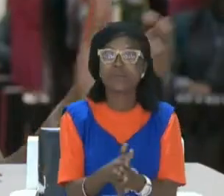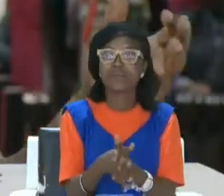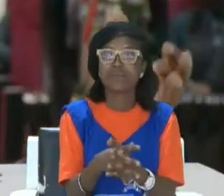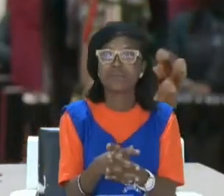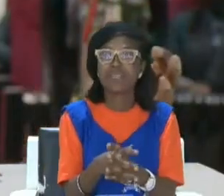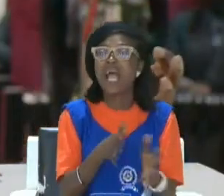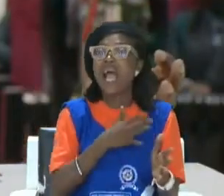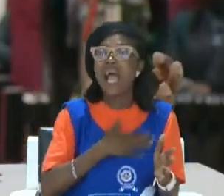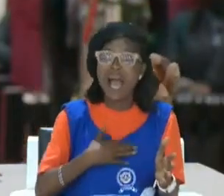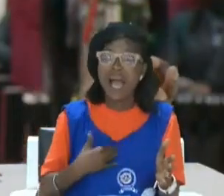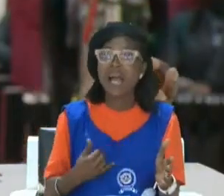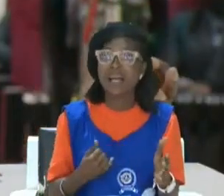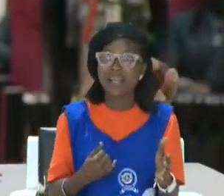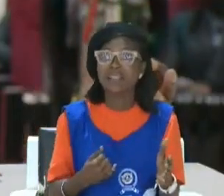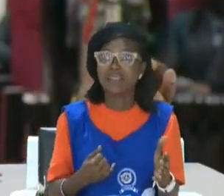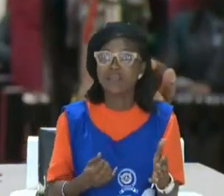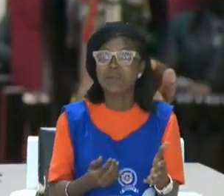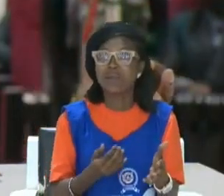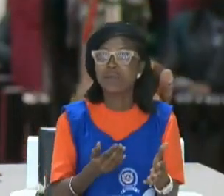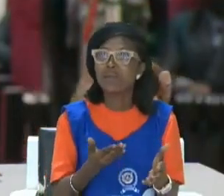And may I